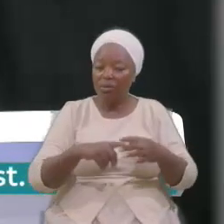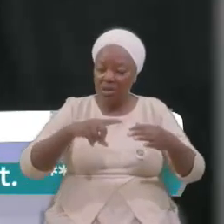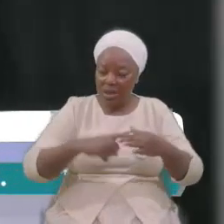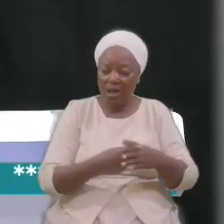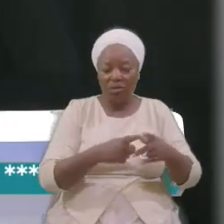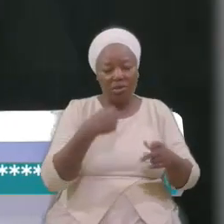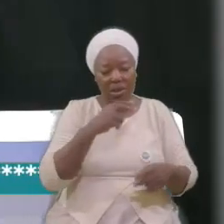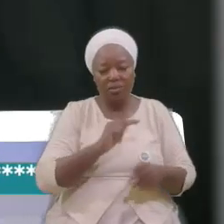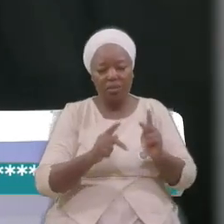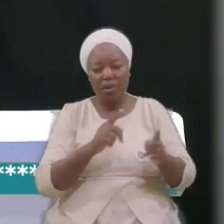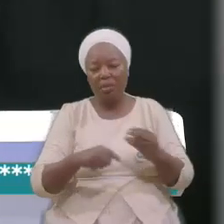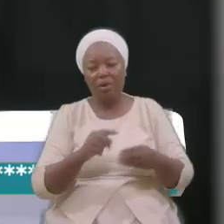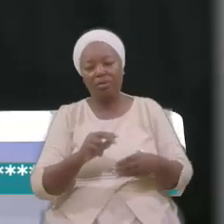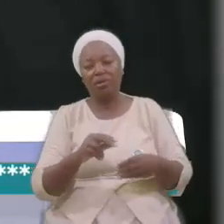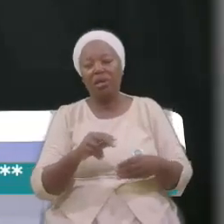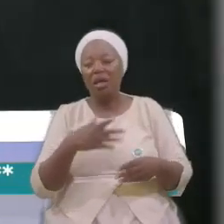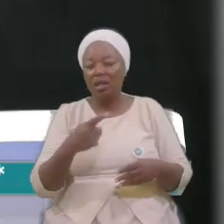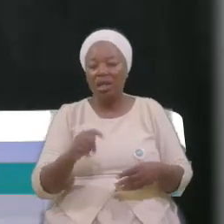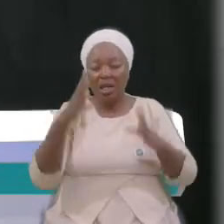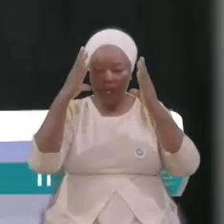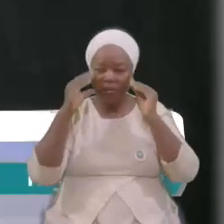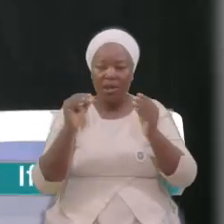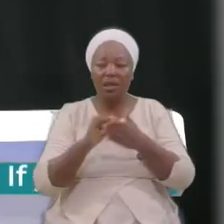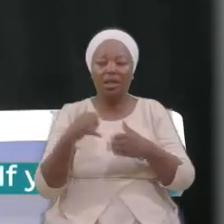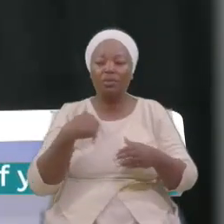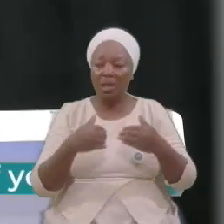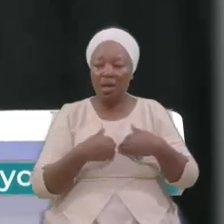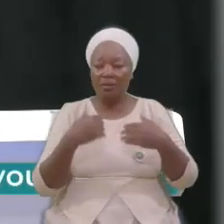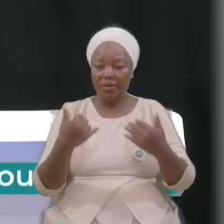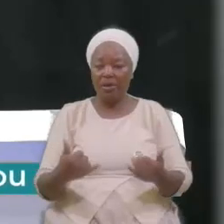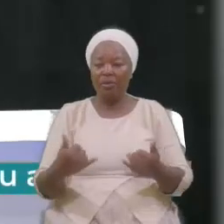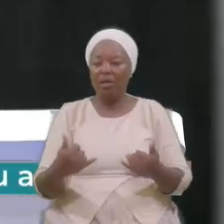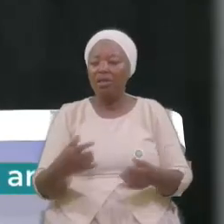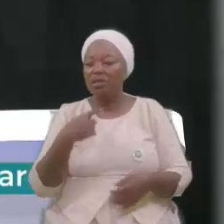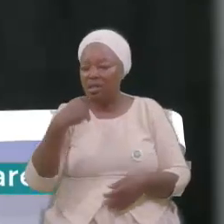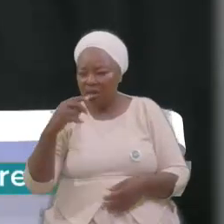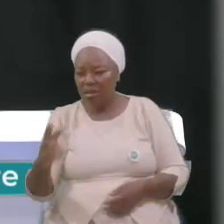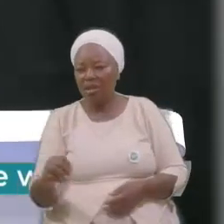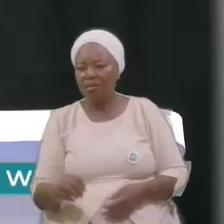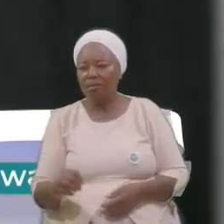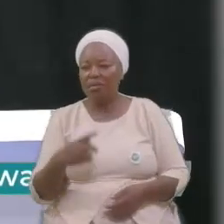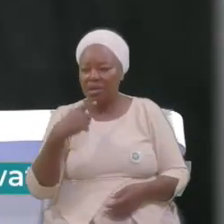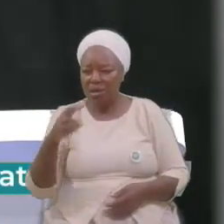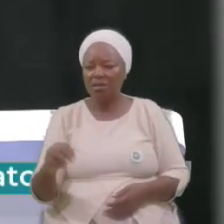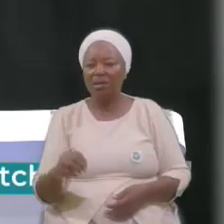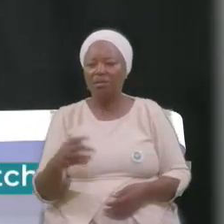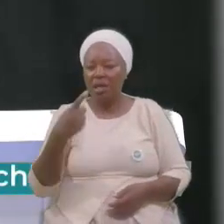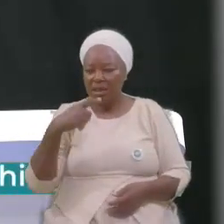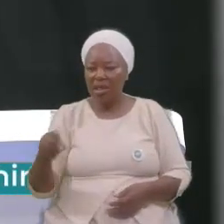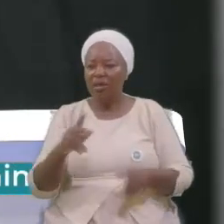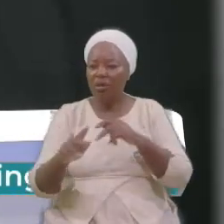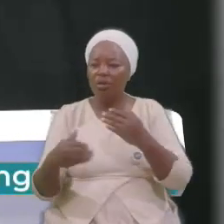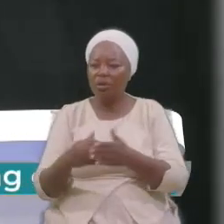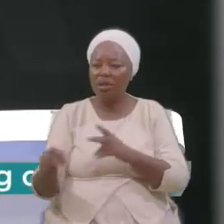quickly. All our workers, all our choristers, it's not only for the